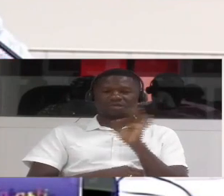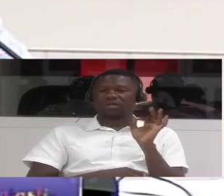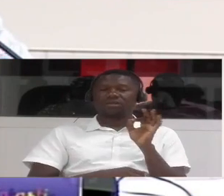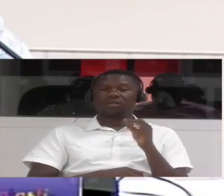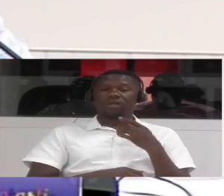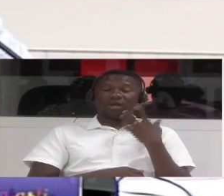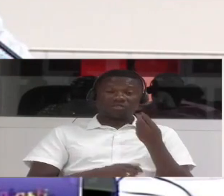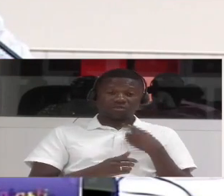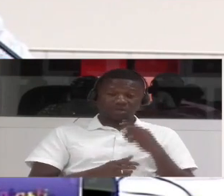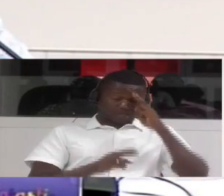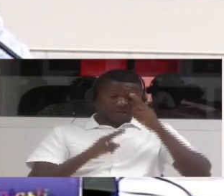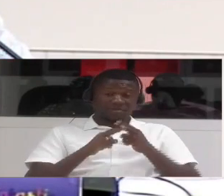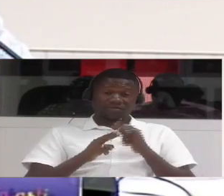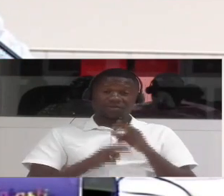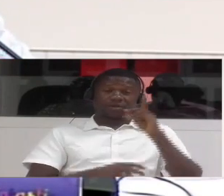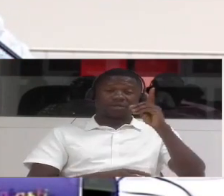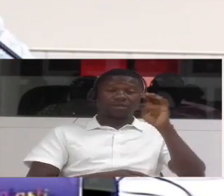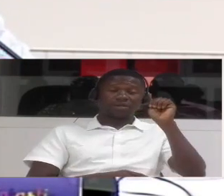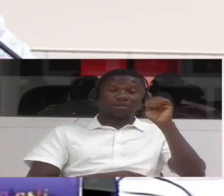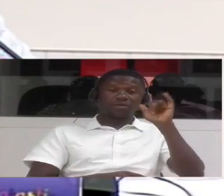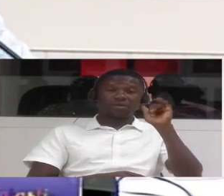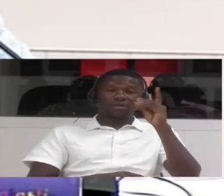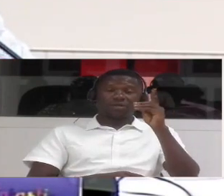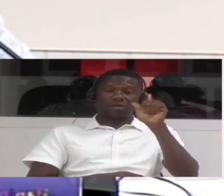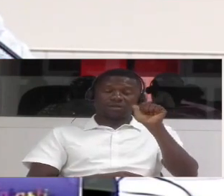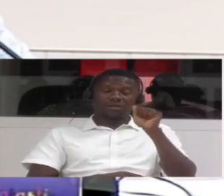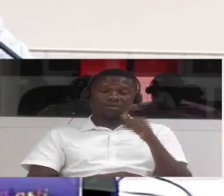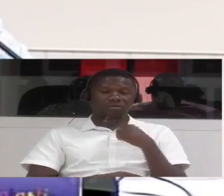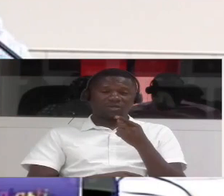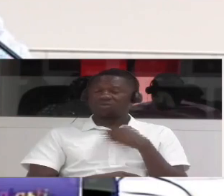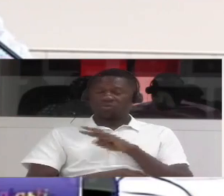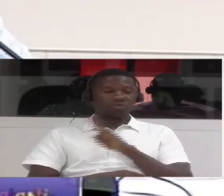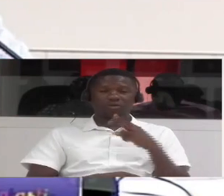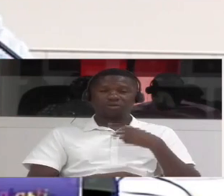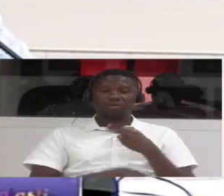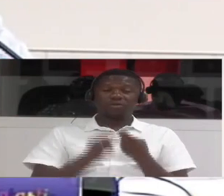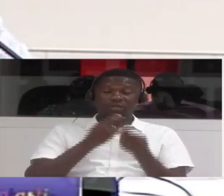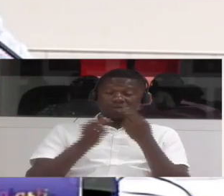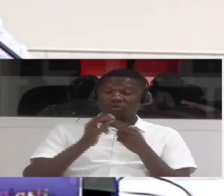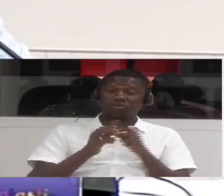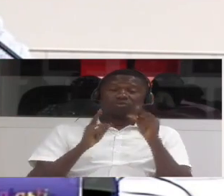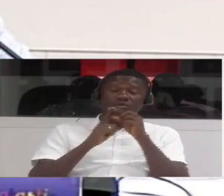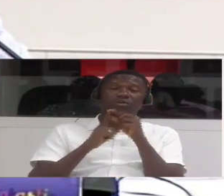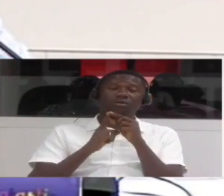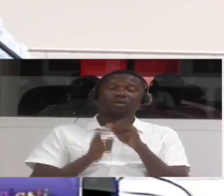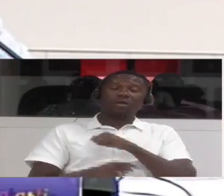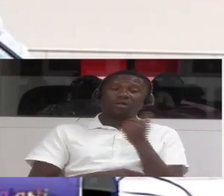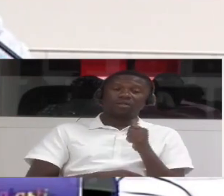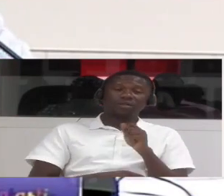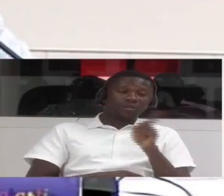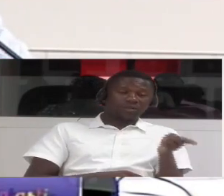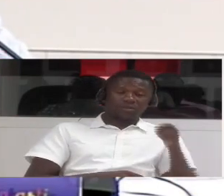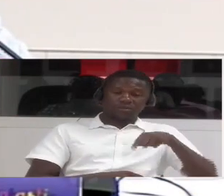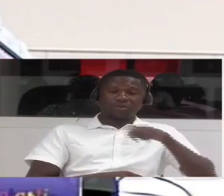is, I mean, if the commission permits, I wouldn't want to repeat those words. But I mean, they were not nice. And the GPU at the time,